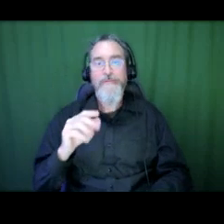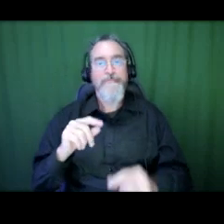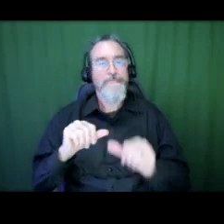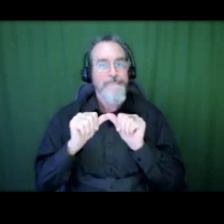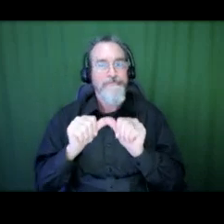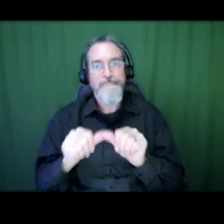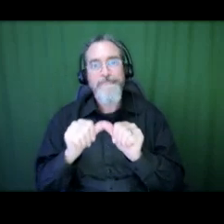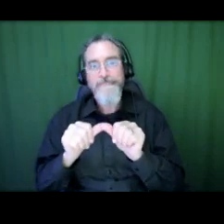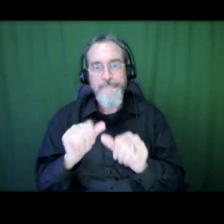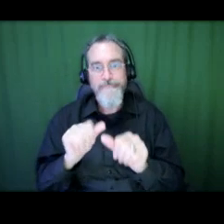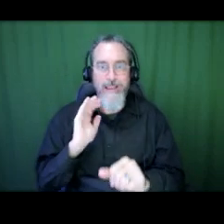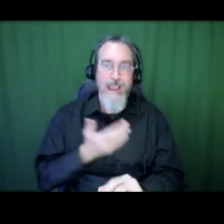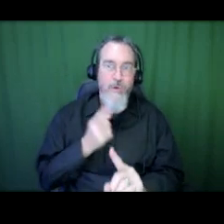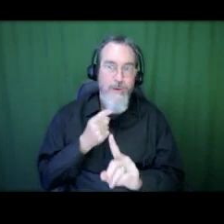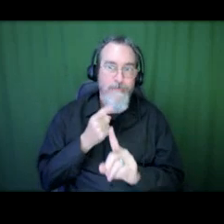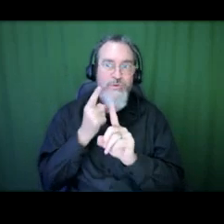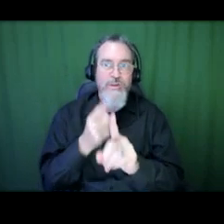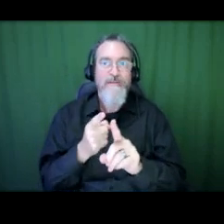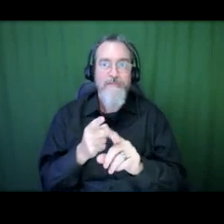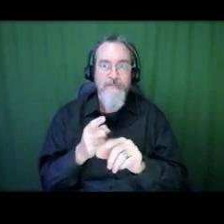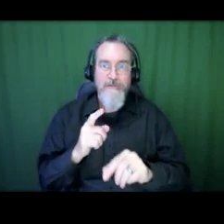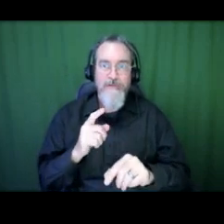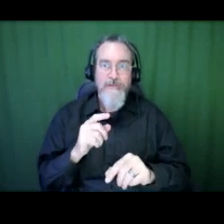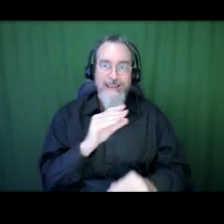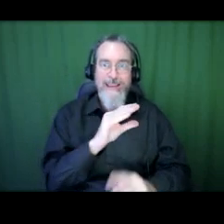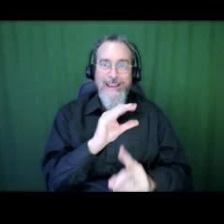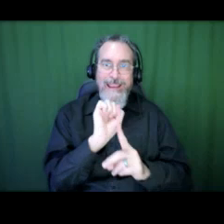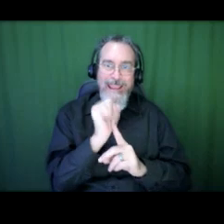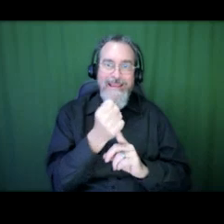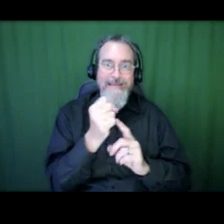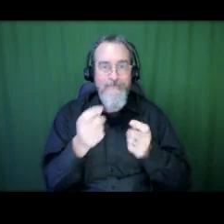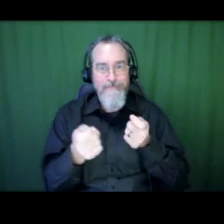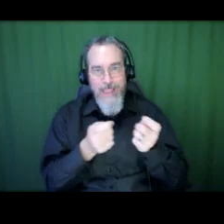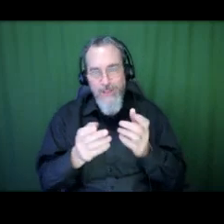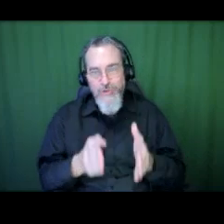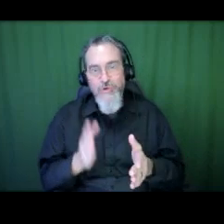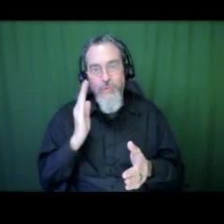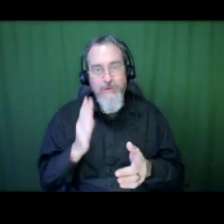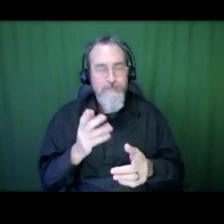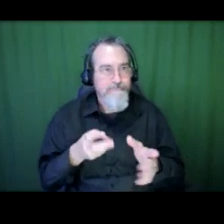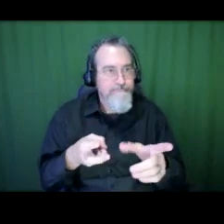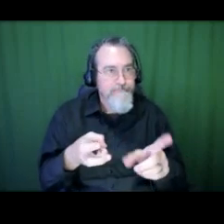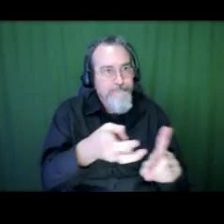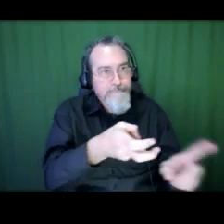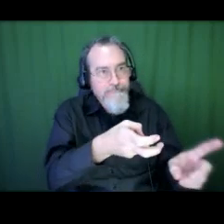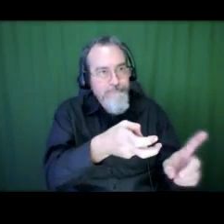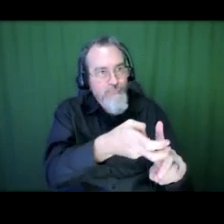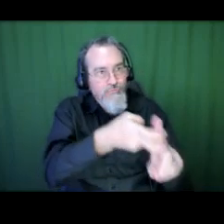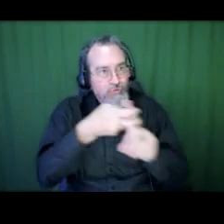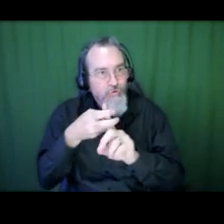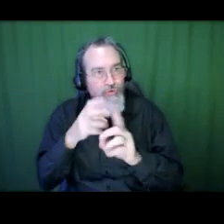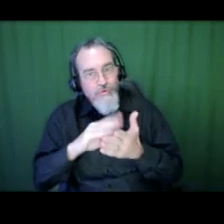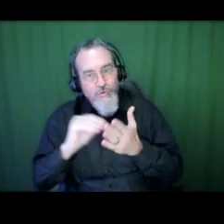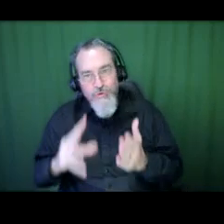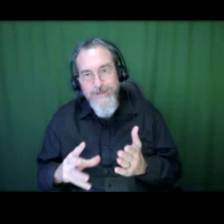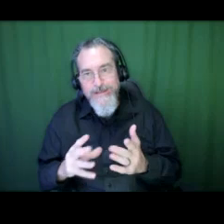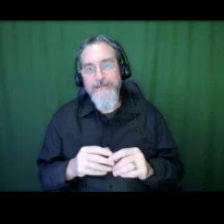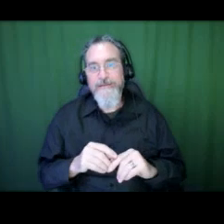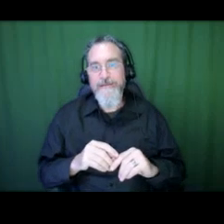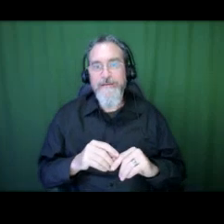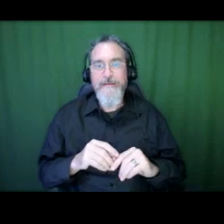objectives that we're doing. Our case managers will work to recruit and enroll students and support them through the training program. Our curriculum development team